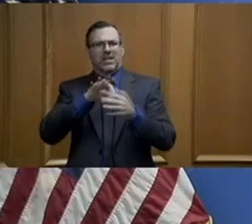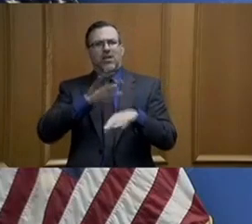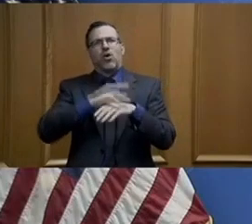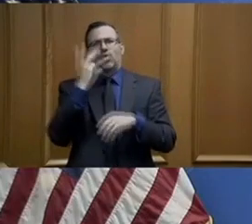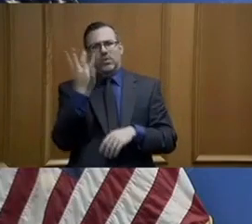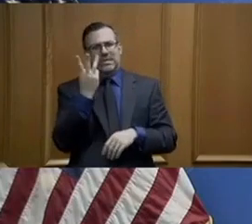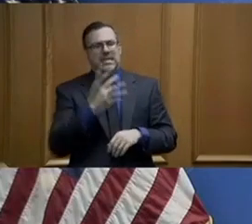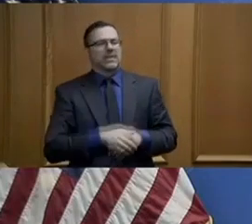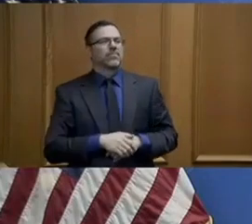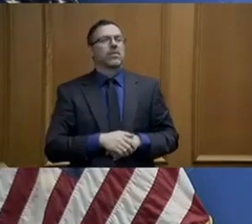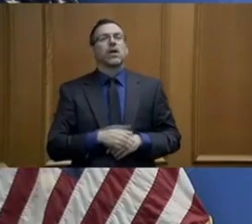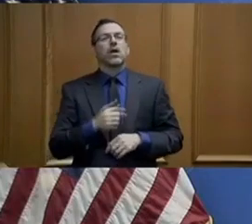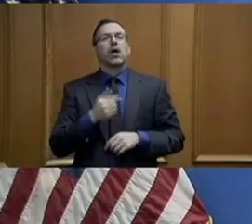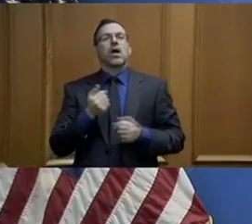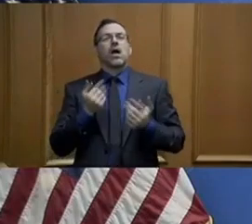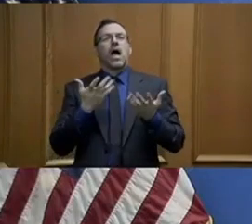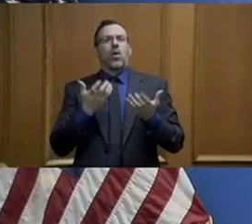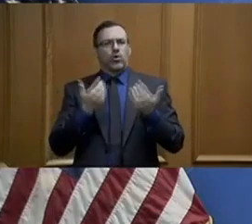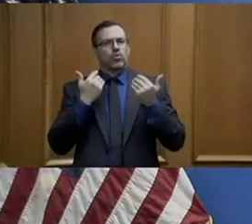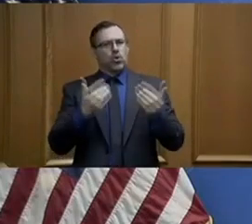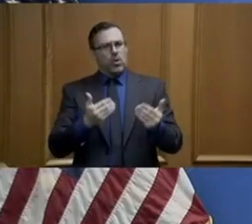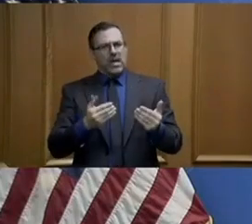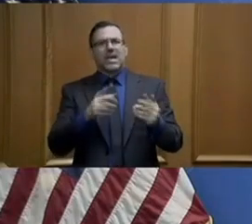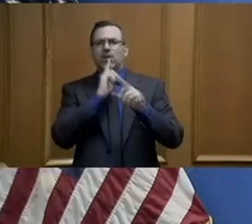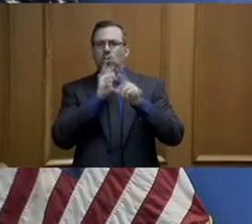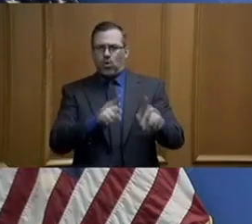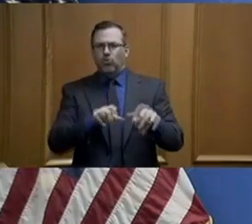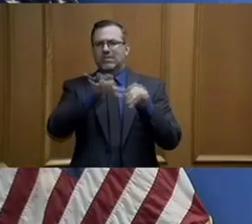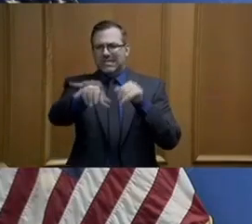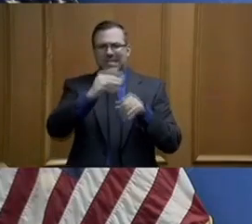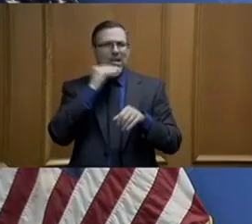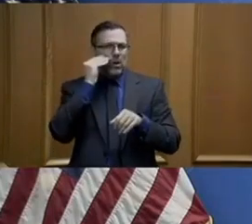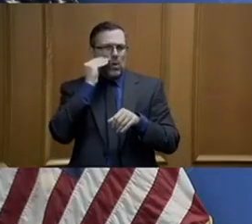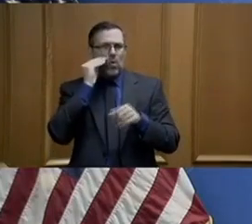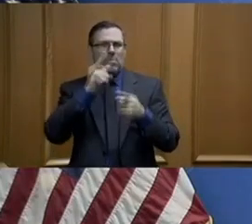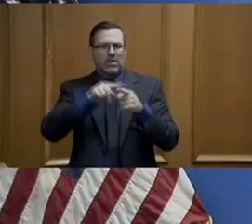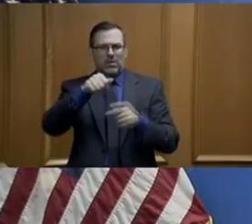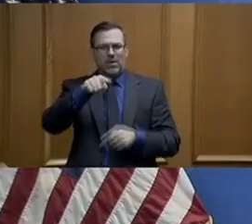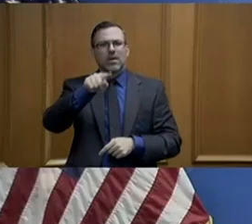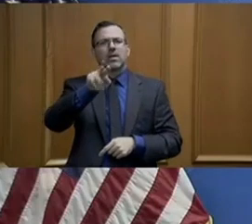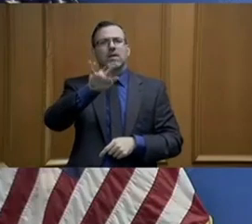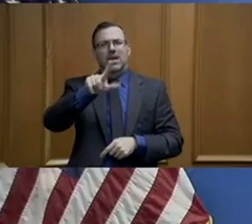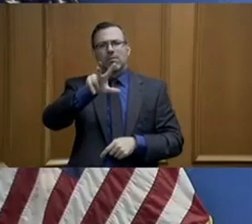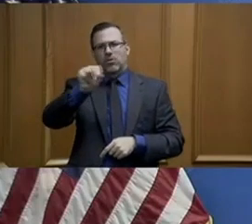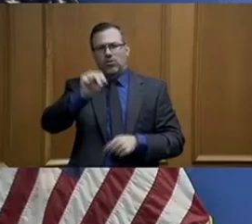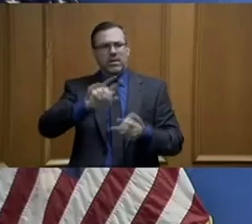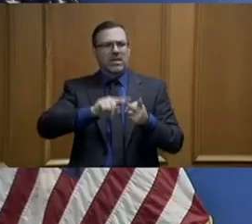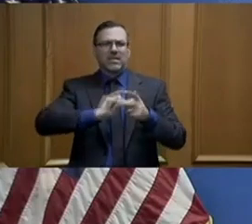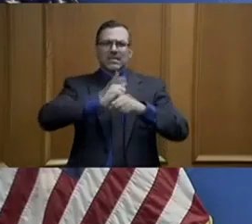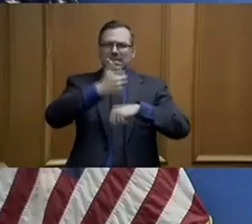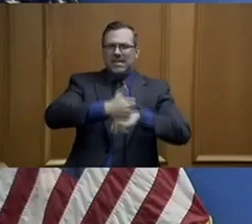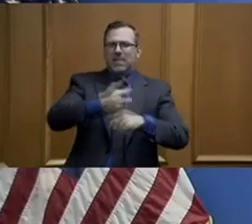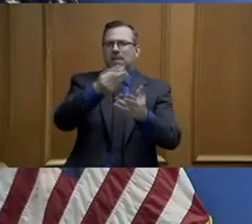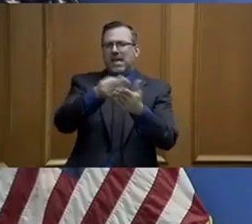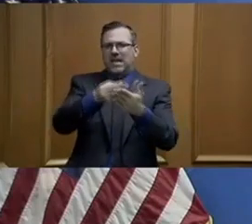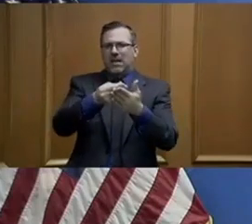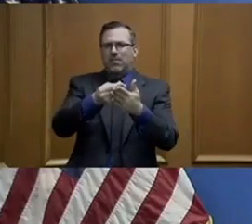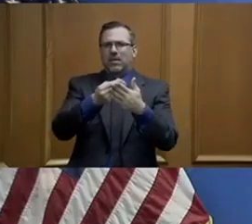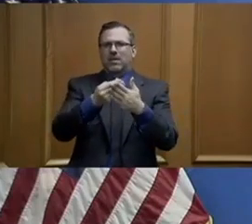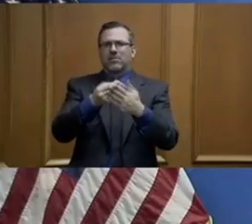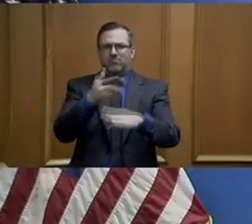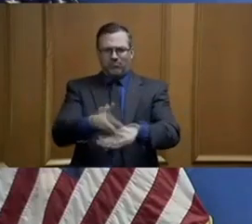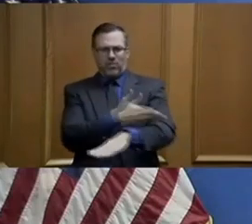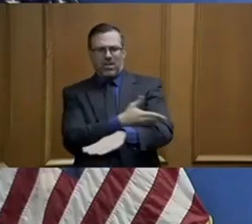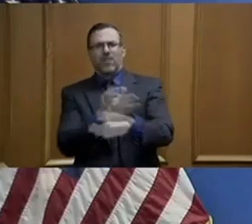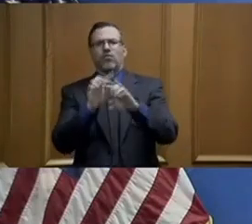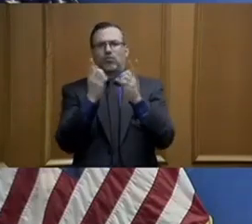this decision about this stay-at-home order in place and to put together this economic recovery group so we can begin the planning for opening